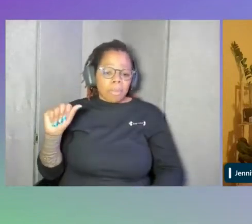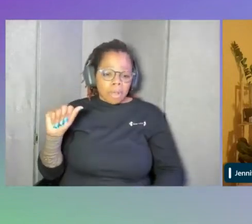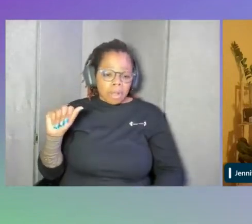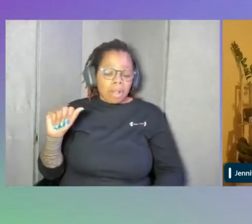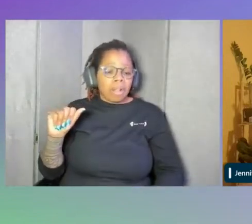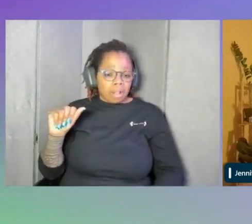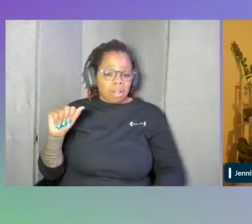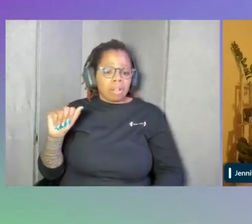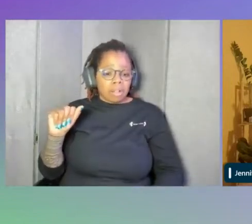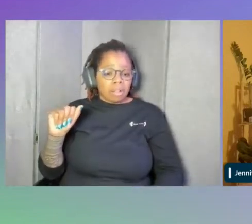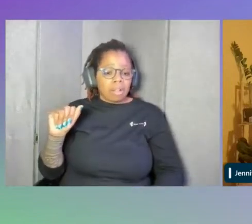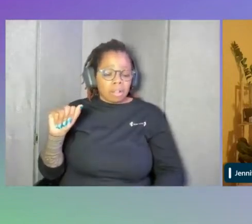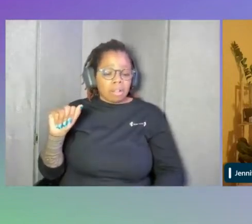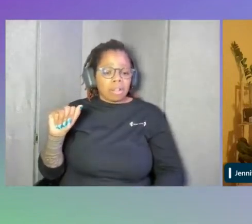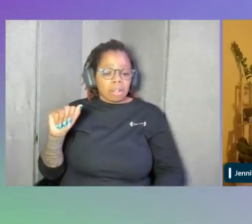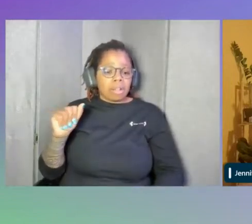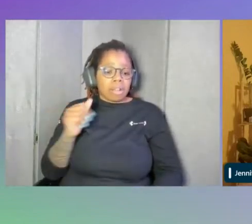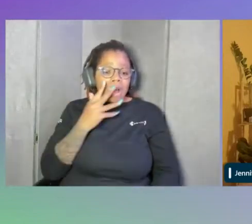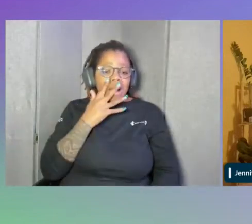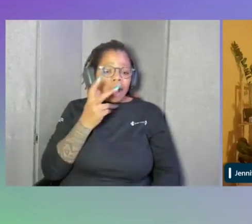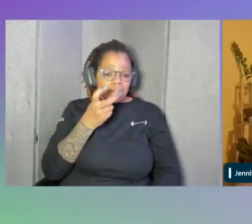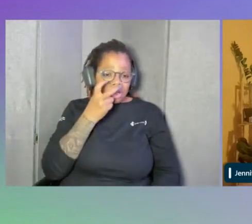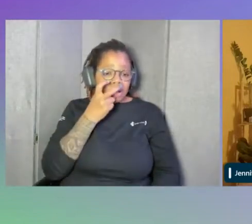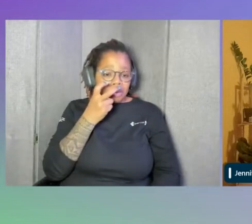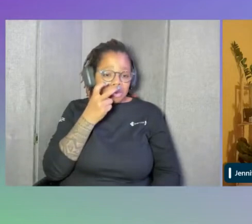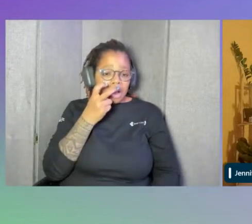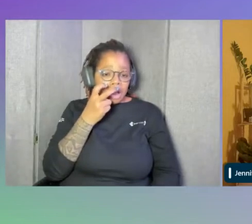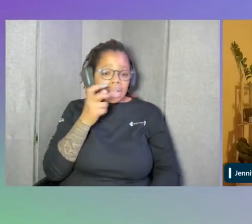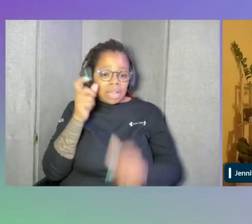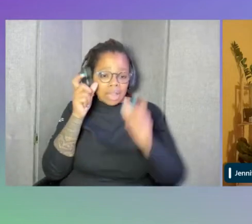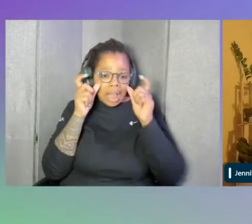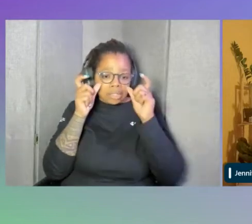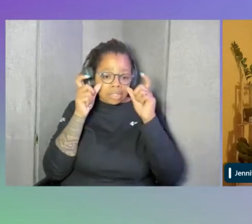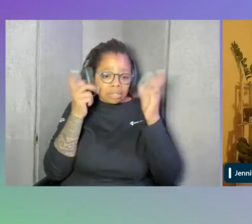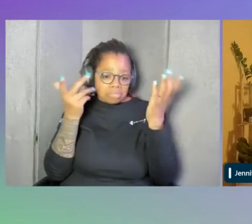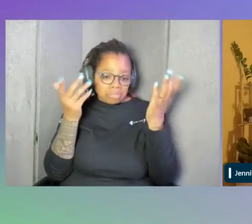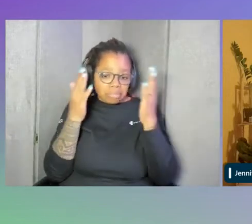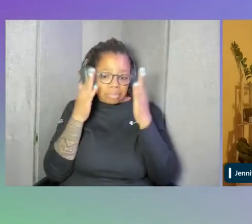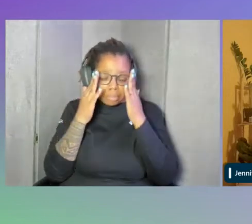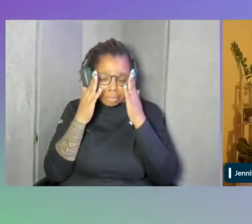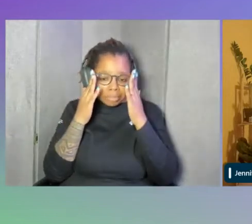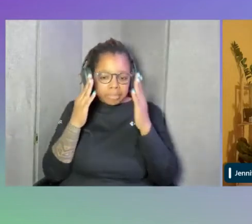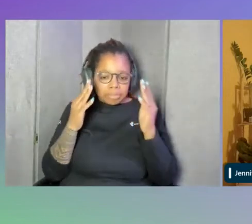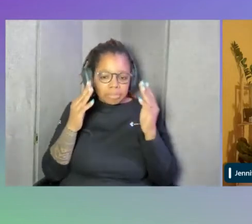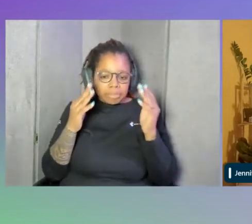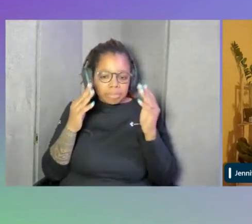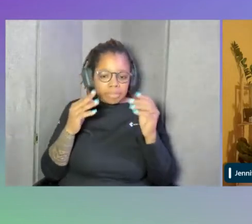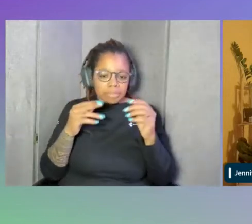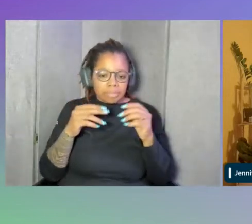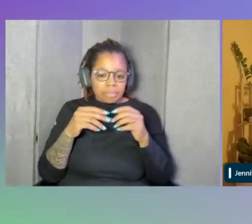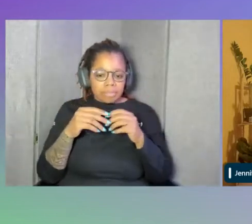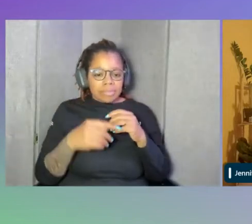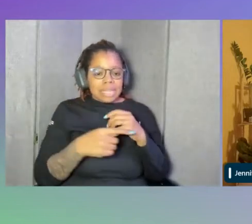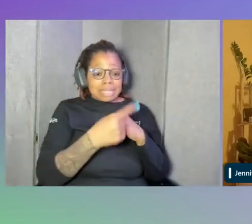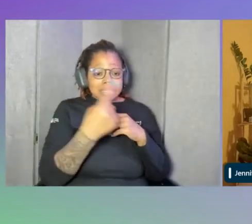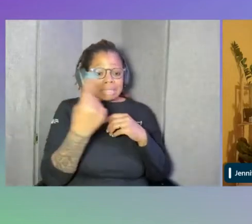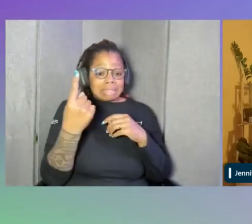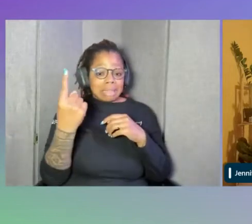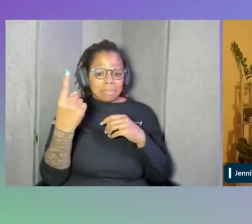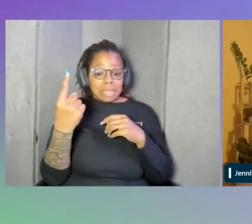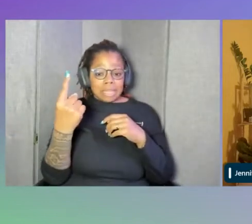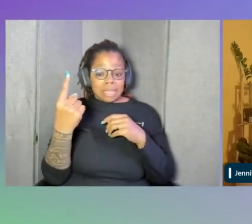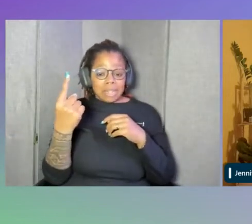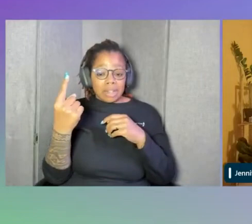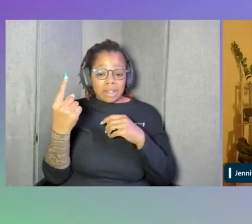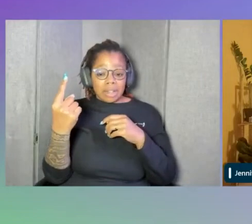ENCHROMA, color blindness glasses, for example. It's taking something that